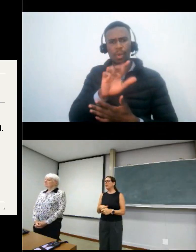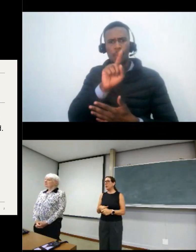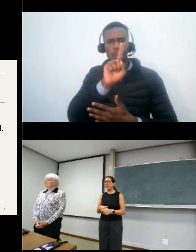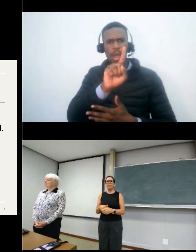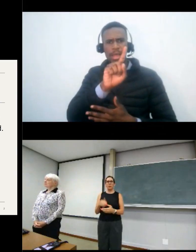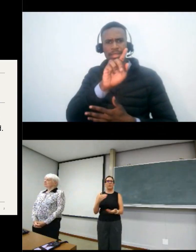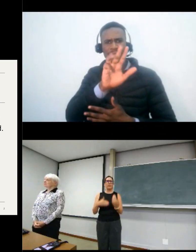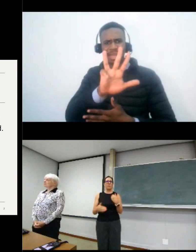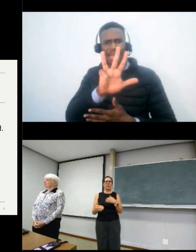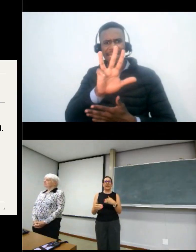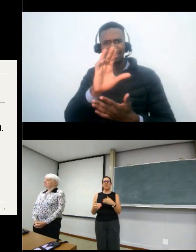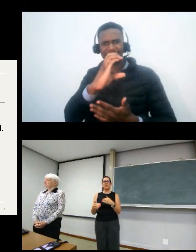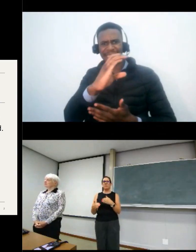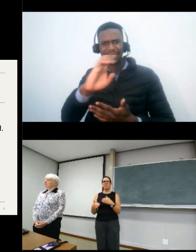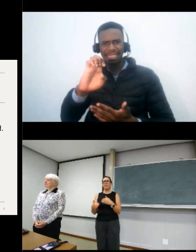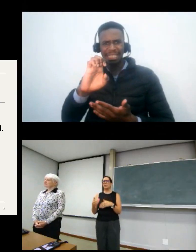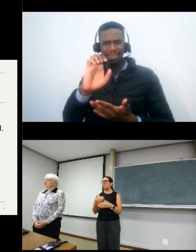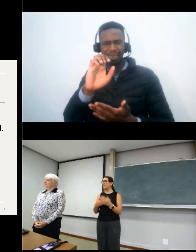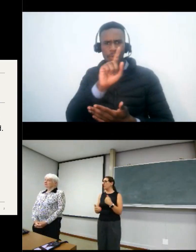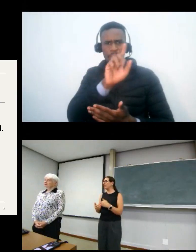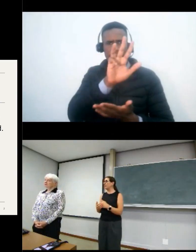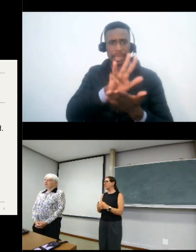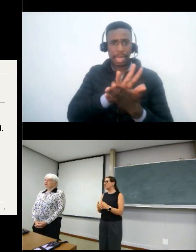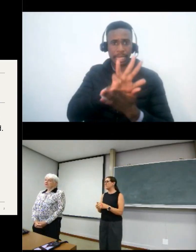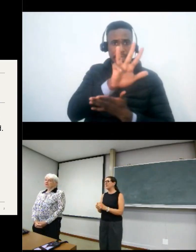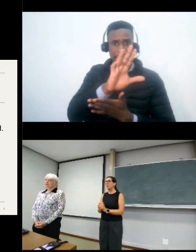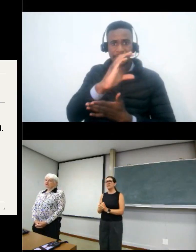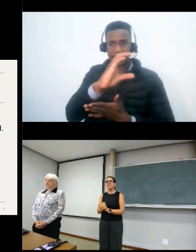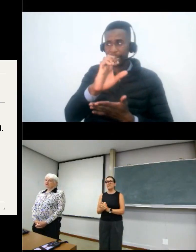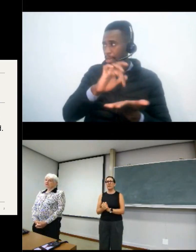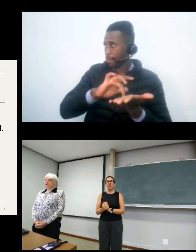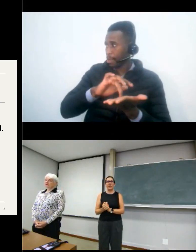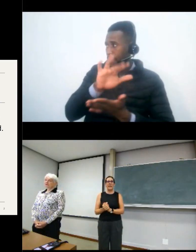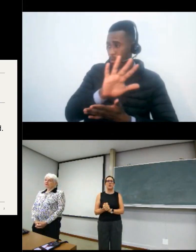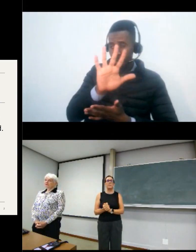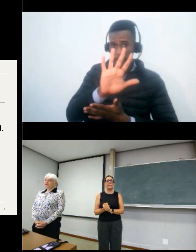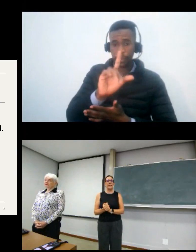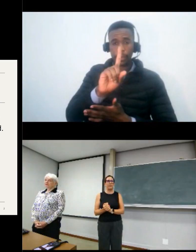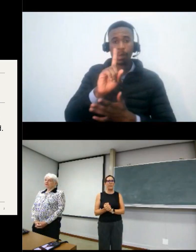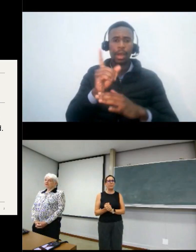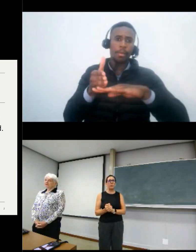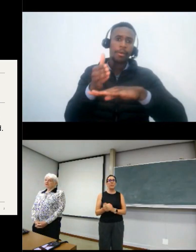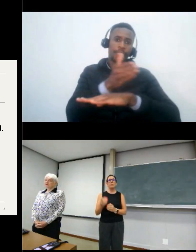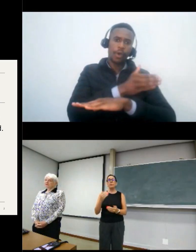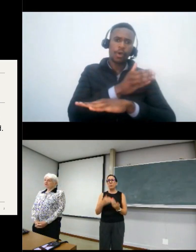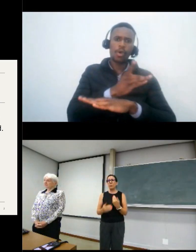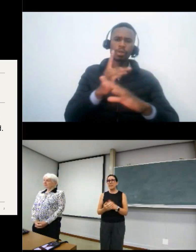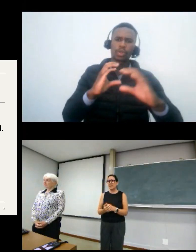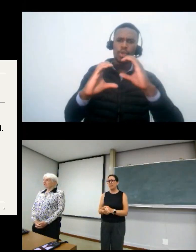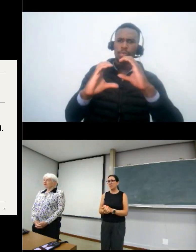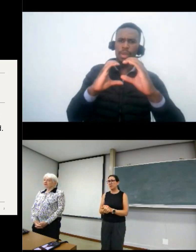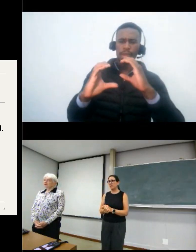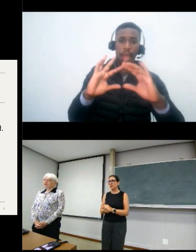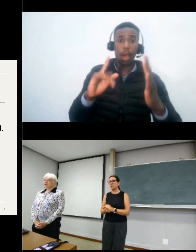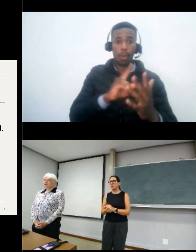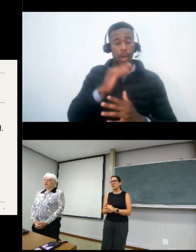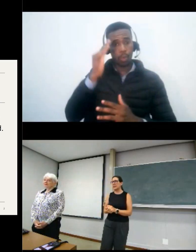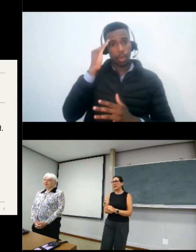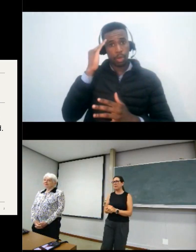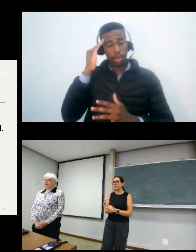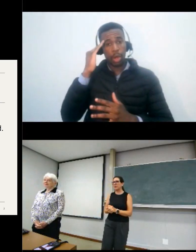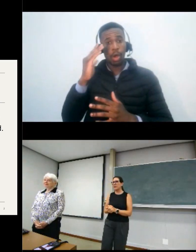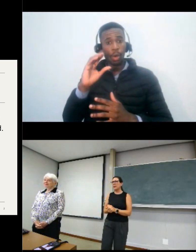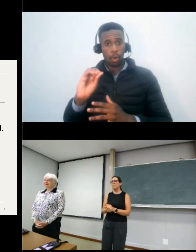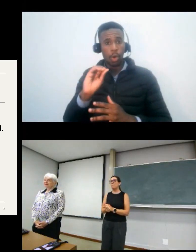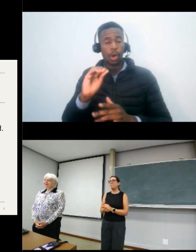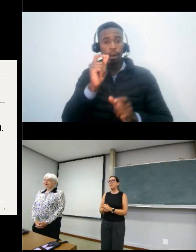The earlier form of communication, because we know that there was communication among deaf people before the establishment of schools